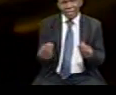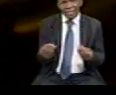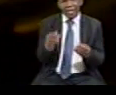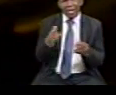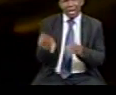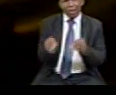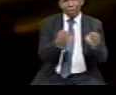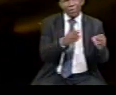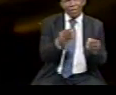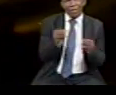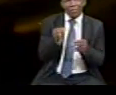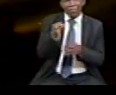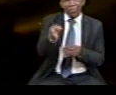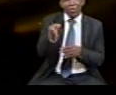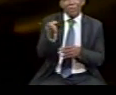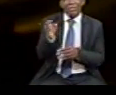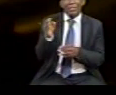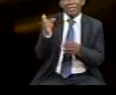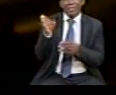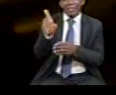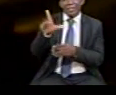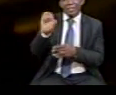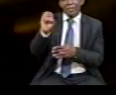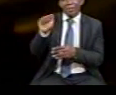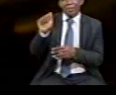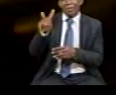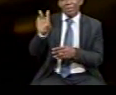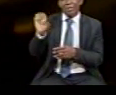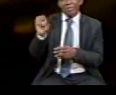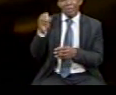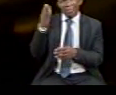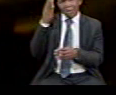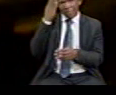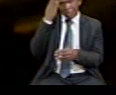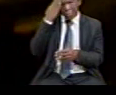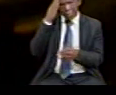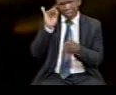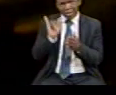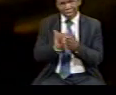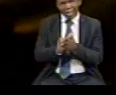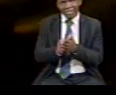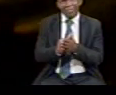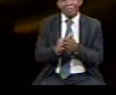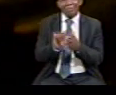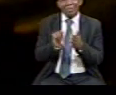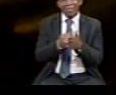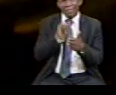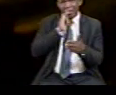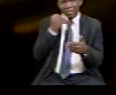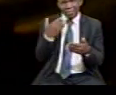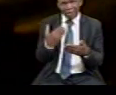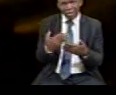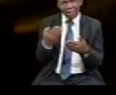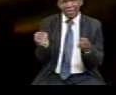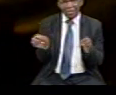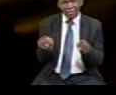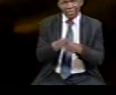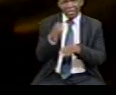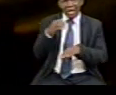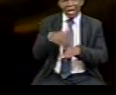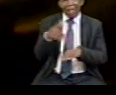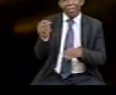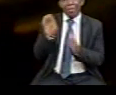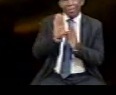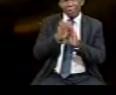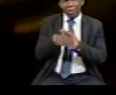manners, when ye shall see these things come to pass, know that it is nigh, even at the door. Verily I